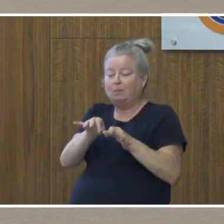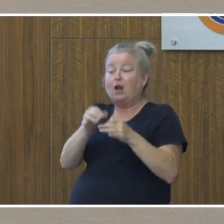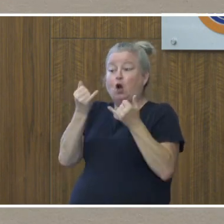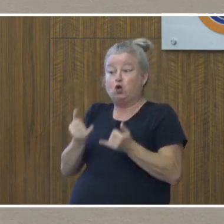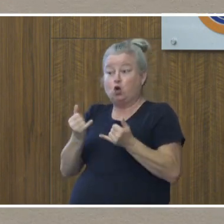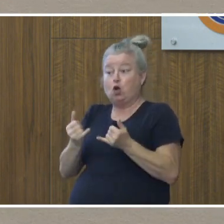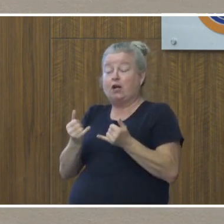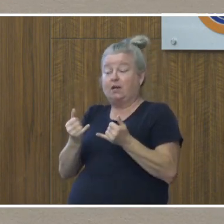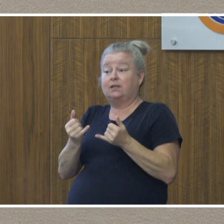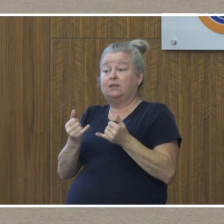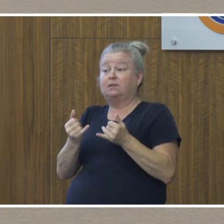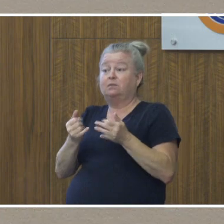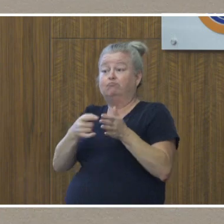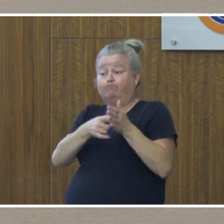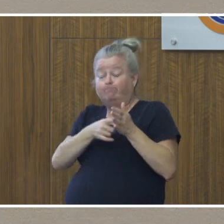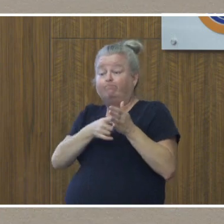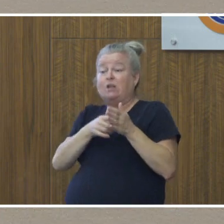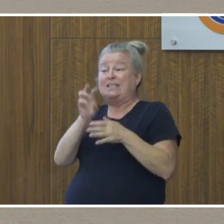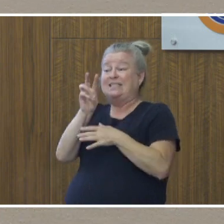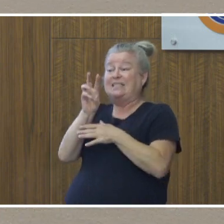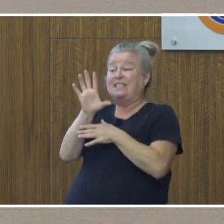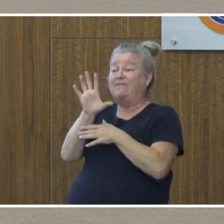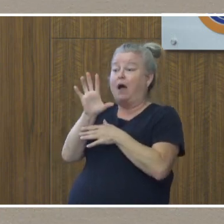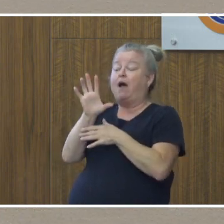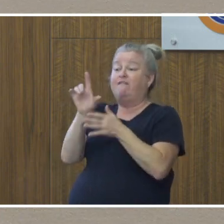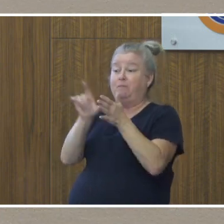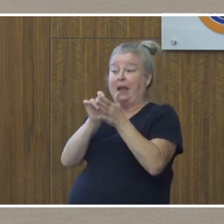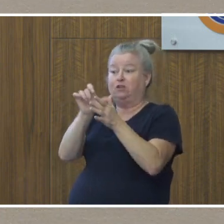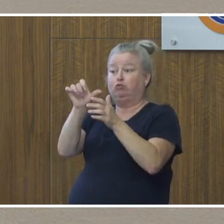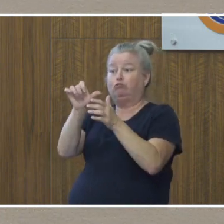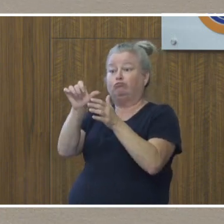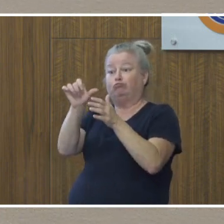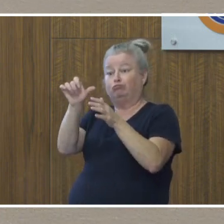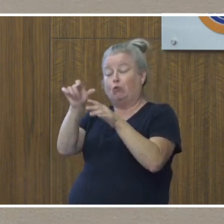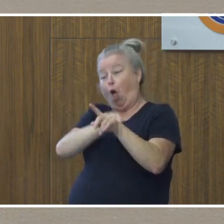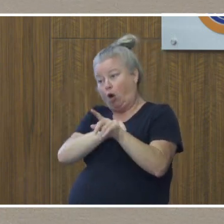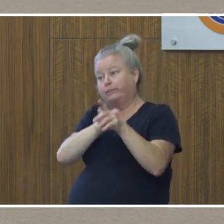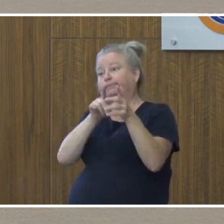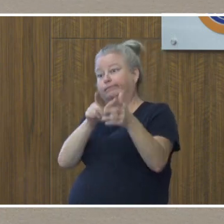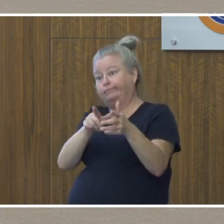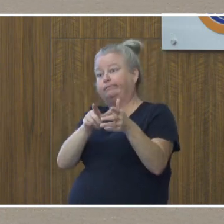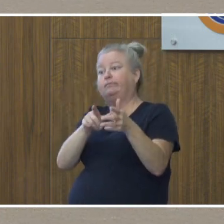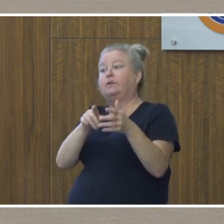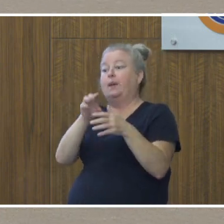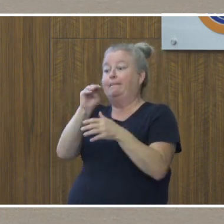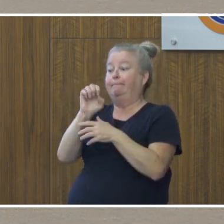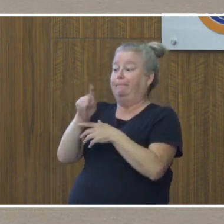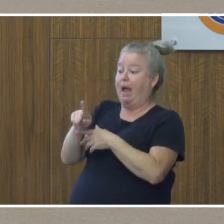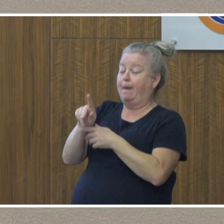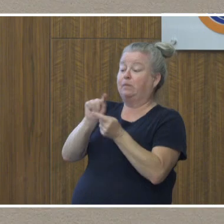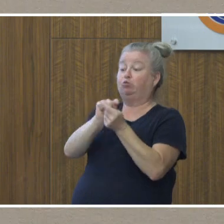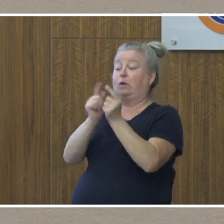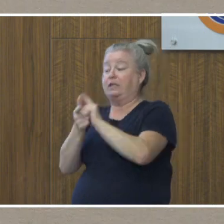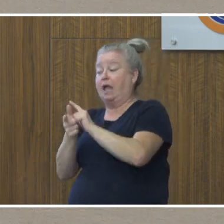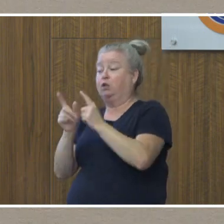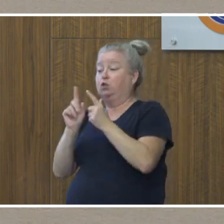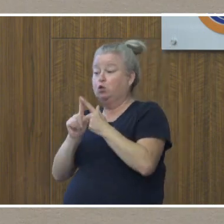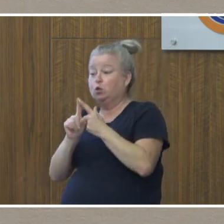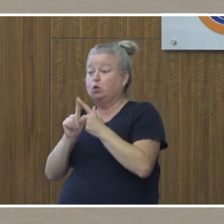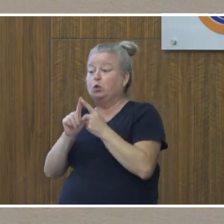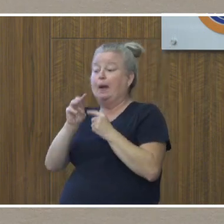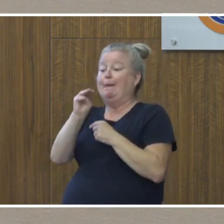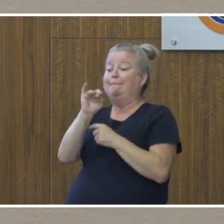example, is about 65 pages long. Mm-hmm. So you take the map and you translate it into metes and